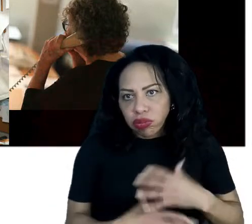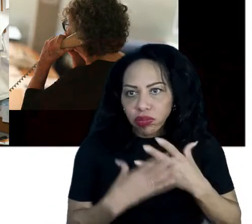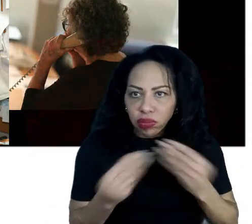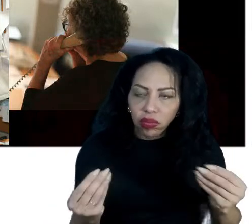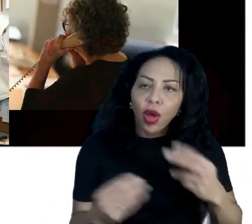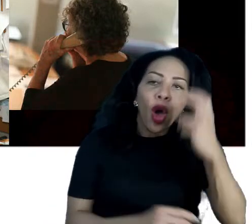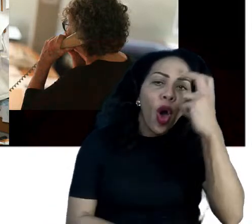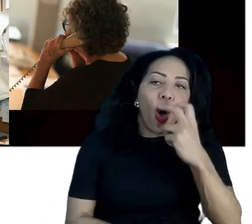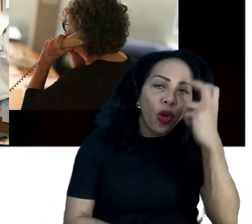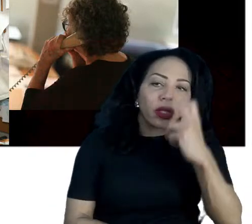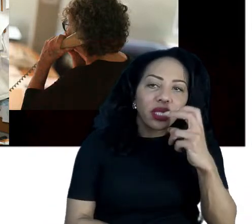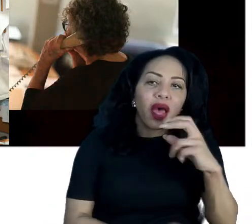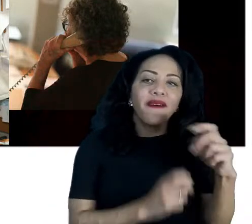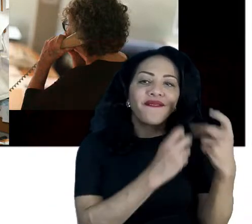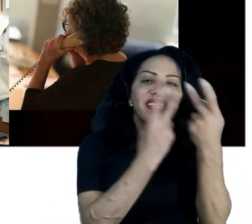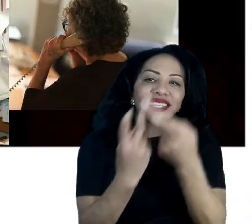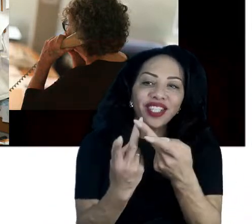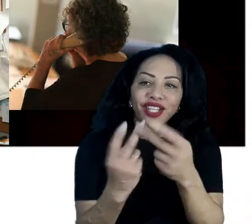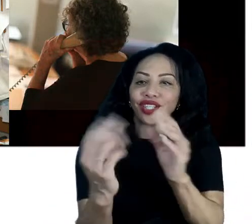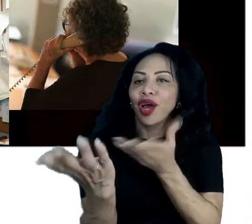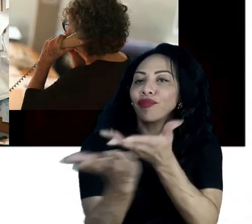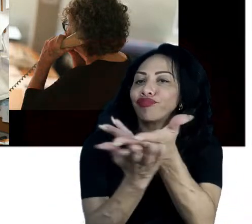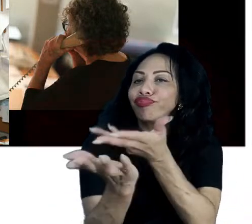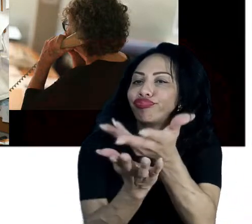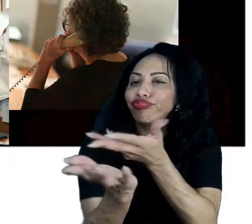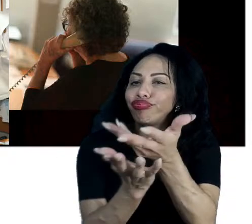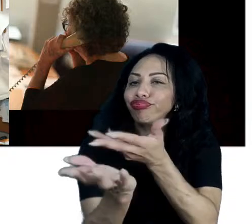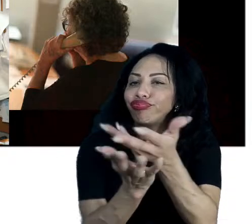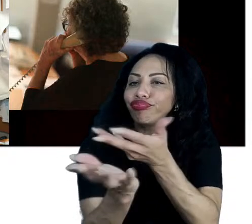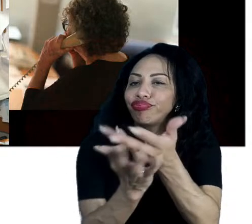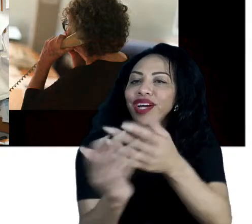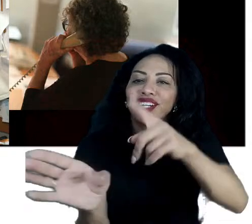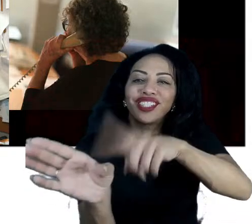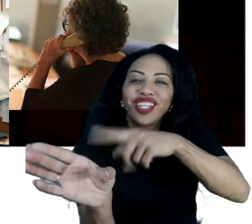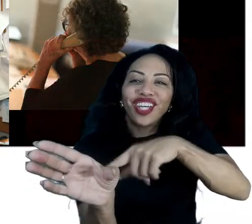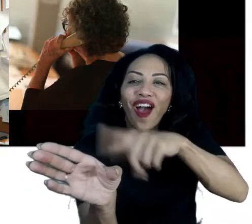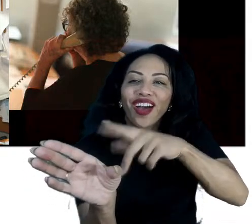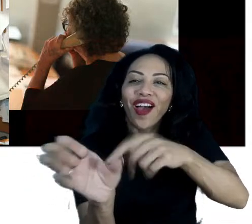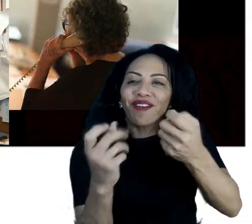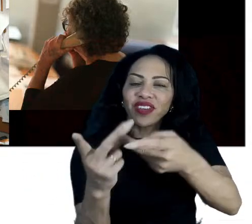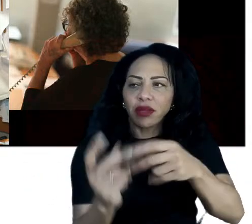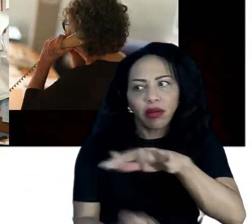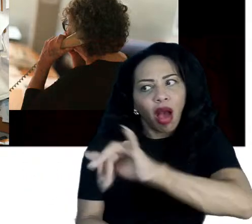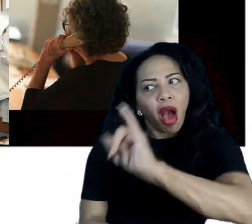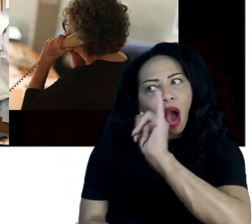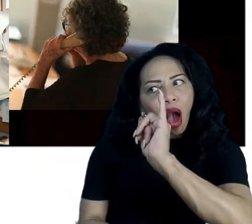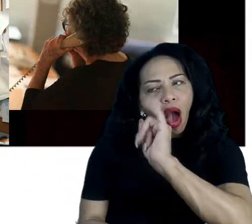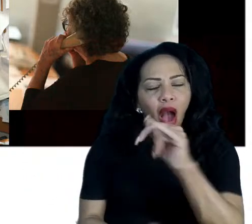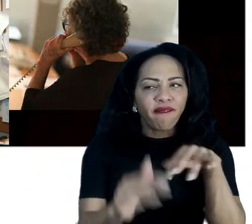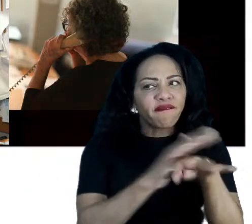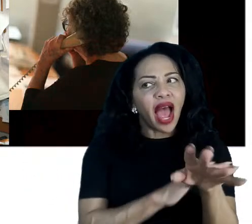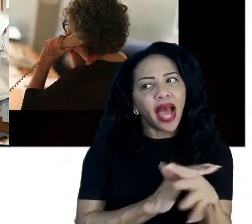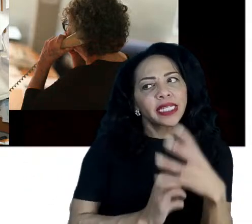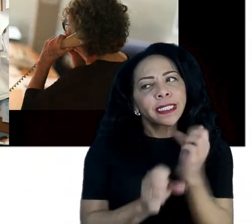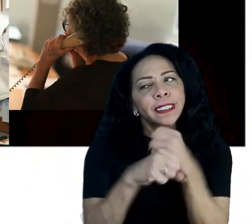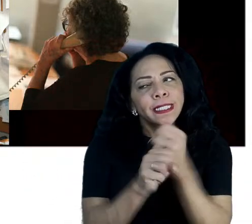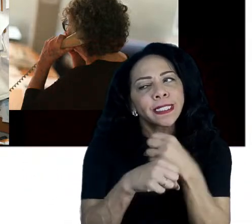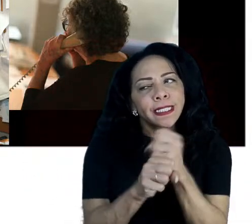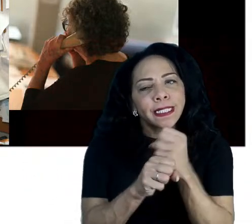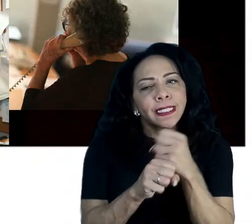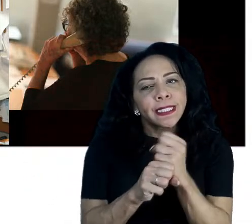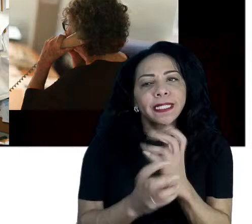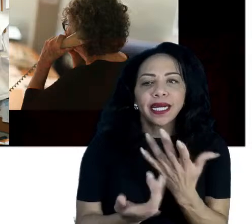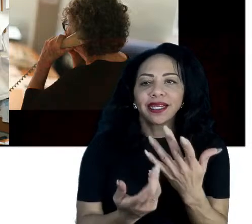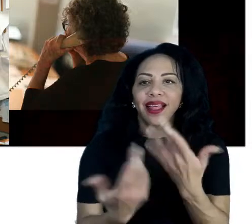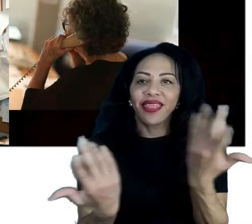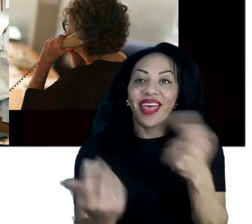talking to younger visitors about how awful fax machines were. And there were conversations about, there were kind of younger people, not